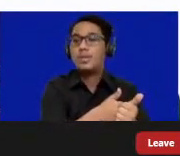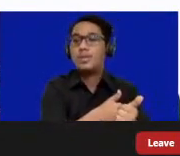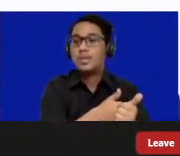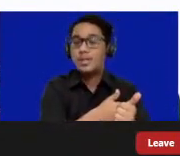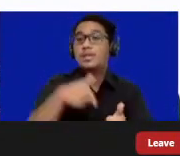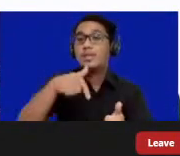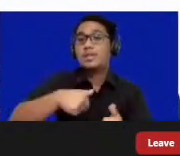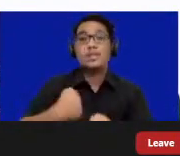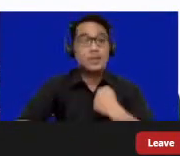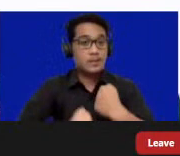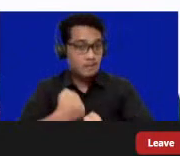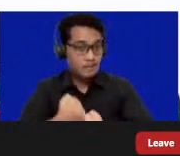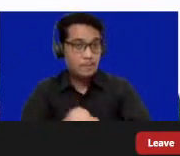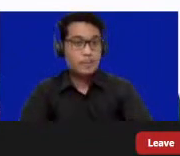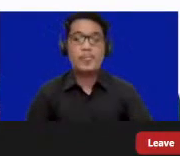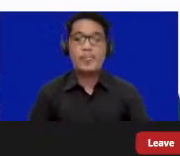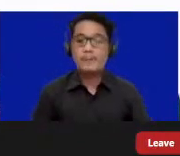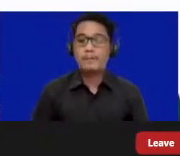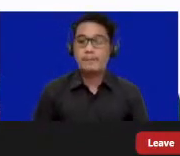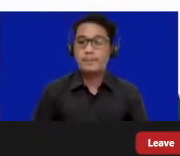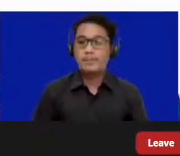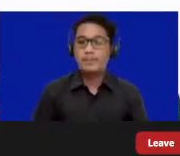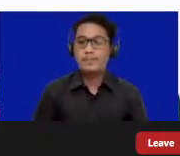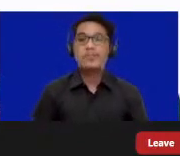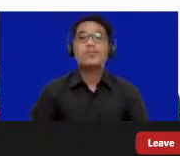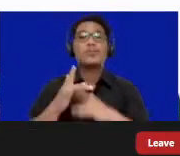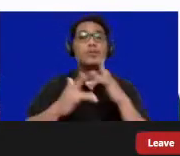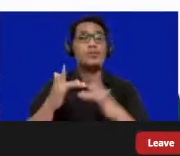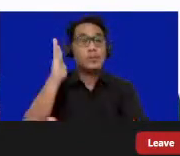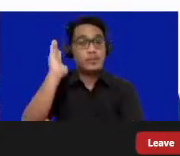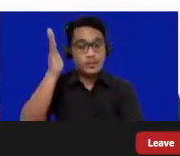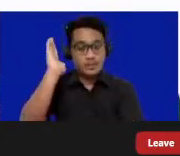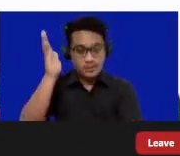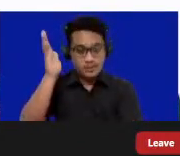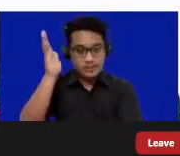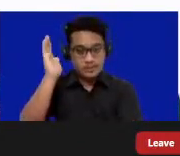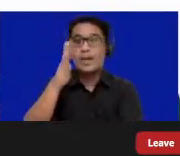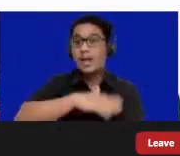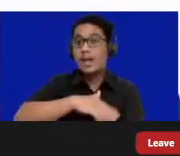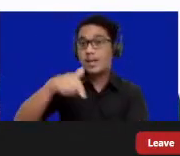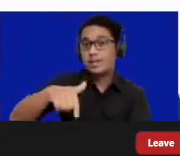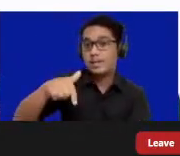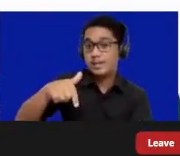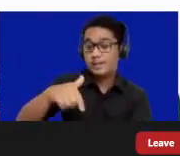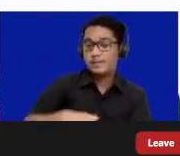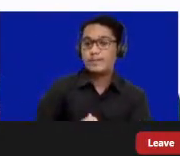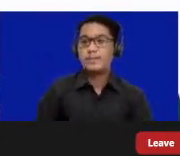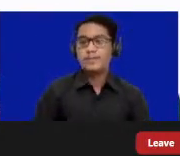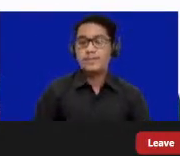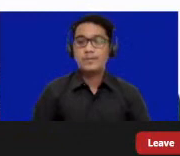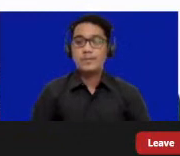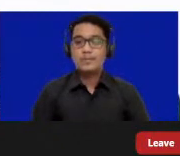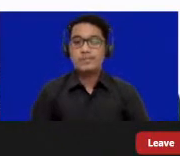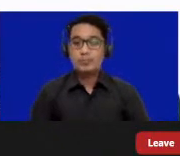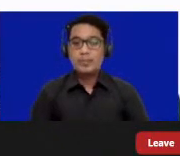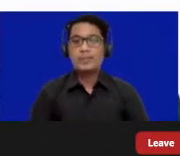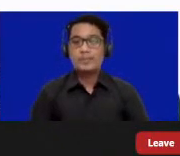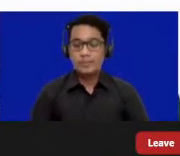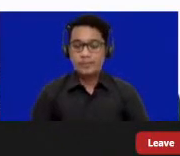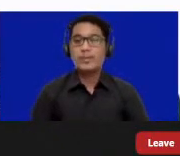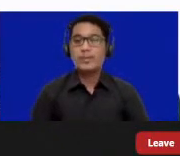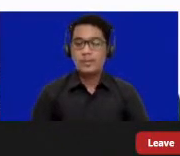webinars, which is really something that we have learned through the COVID context, because we had